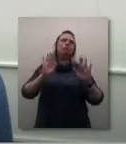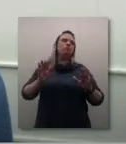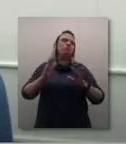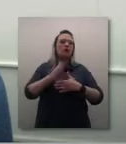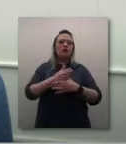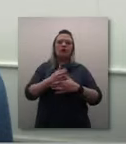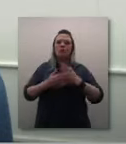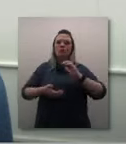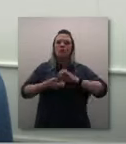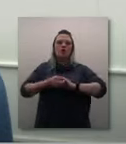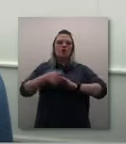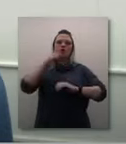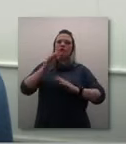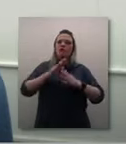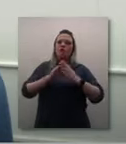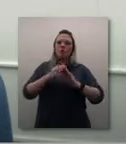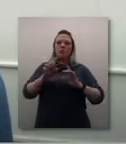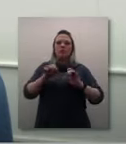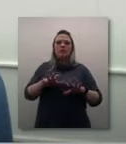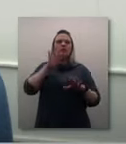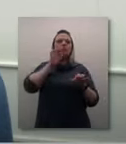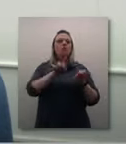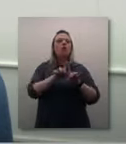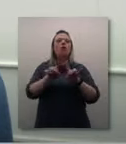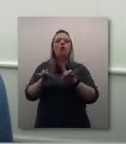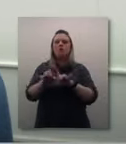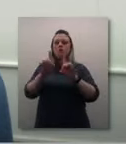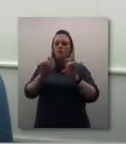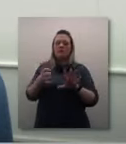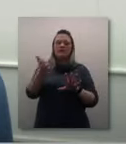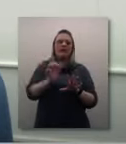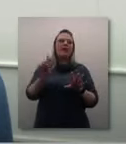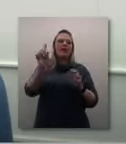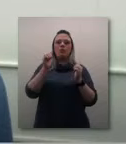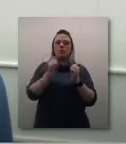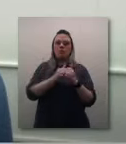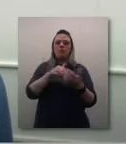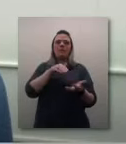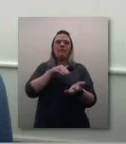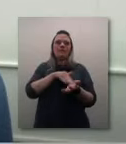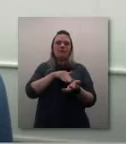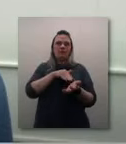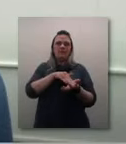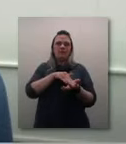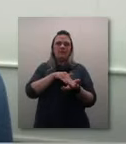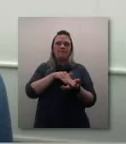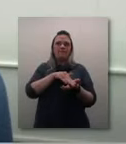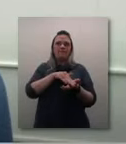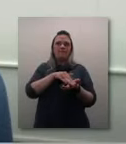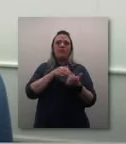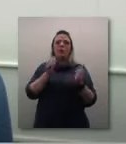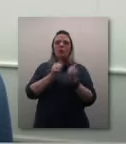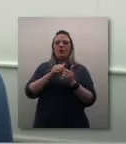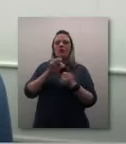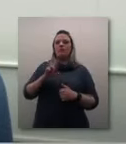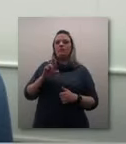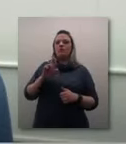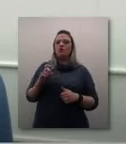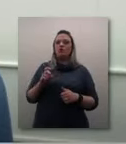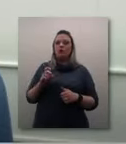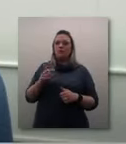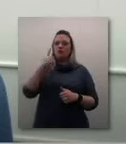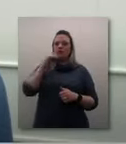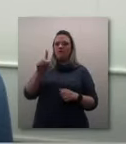in community testing, will also test anybody with a primary care provider and with a prescription for